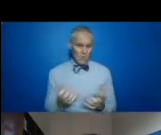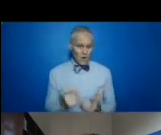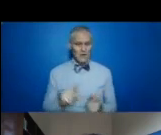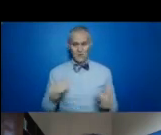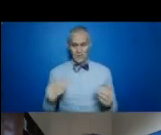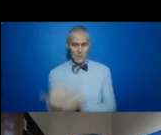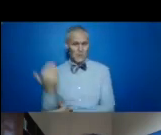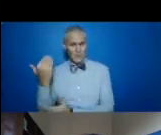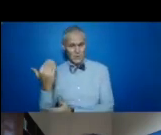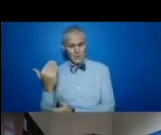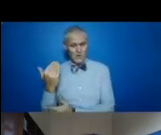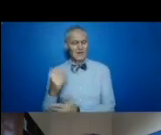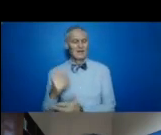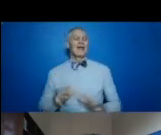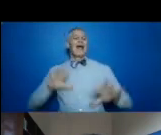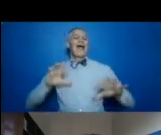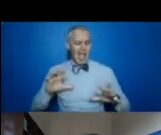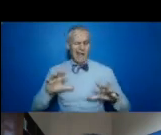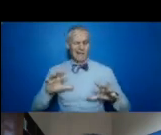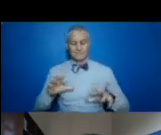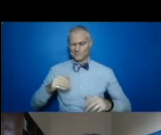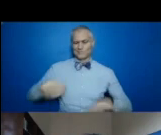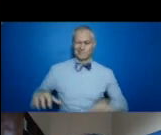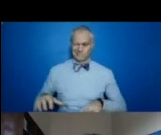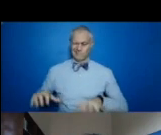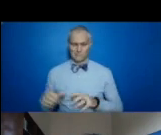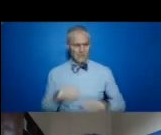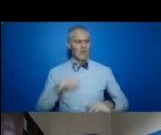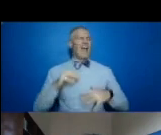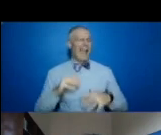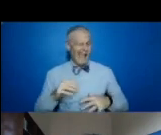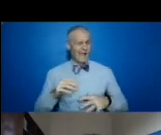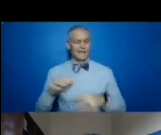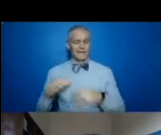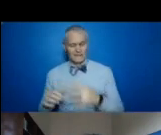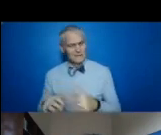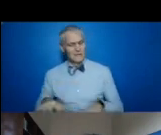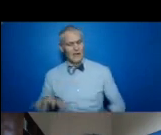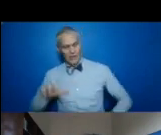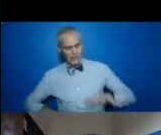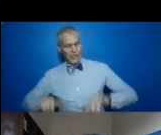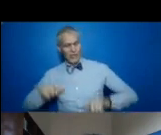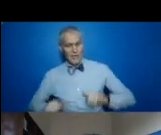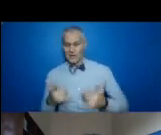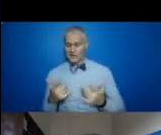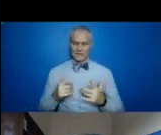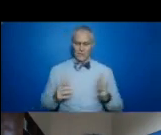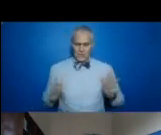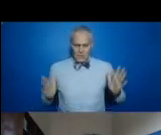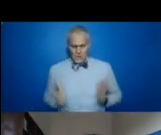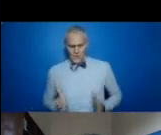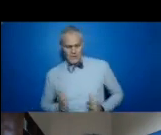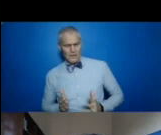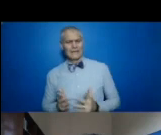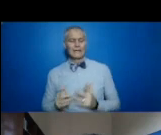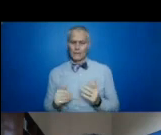new, it's awkward at first, but you have to make a choice to do something new. If you decide you're going to be in shape, you do things new. You get